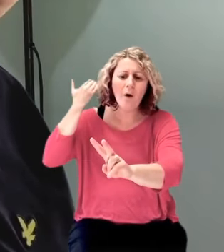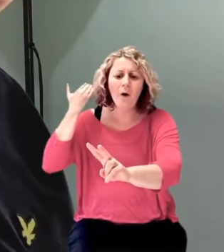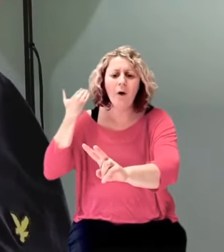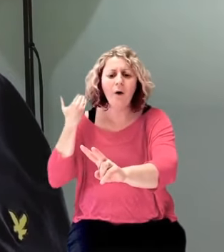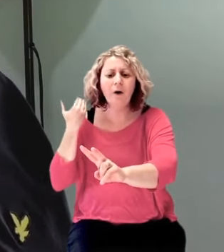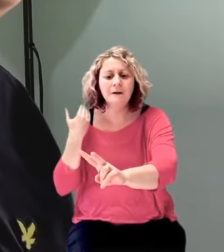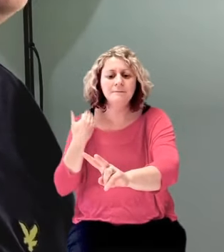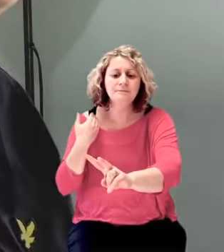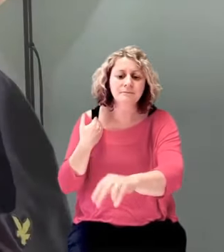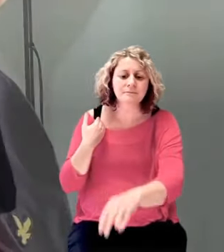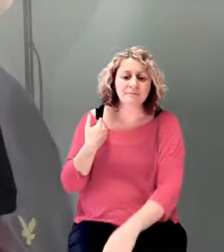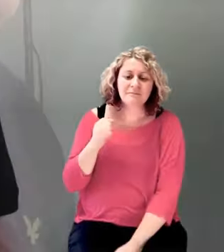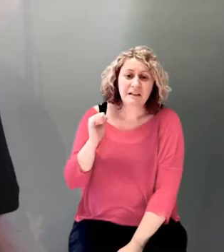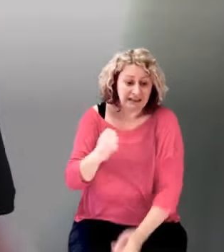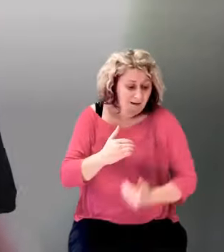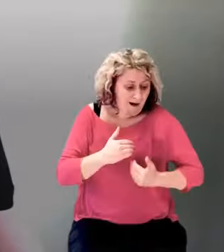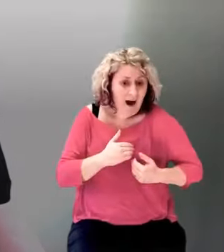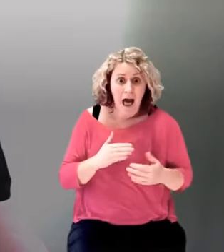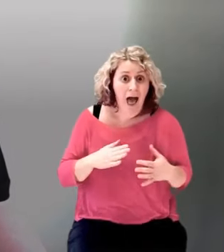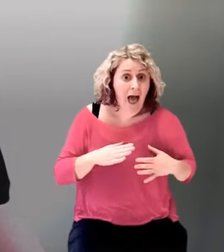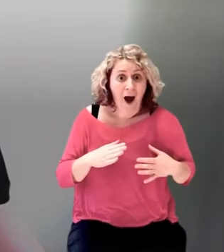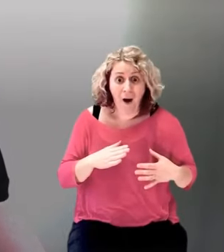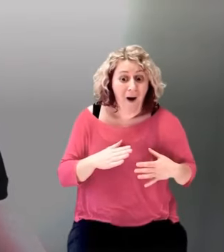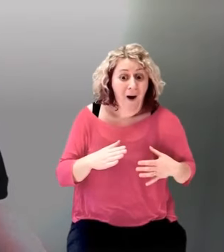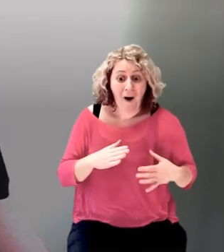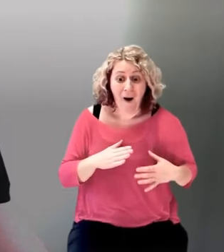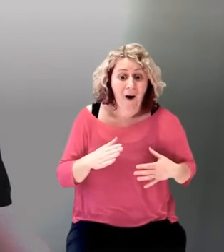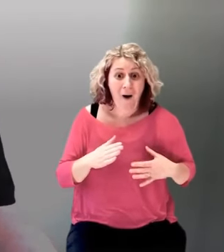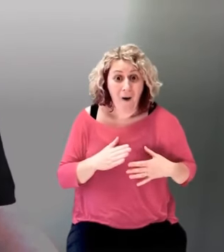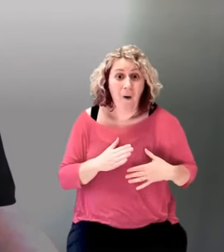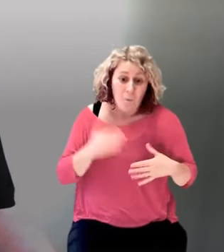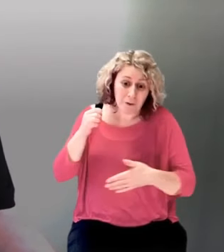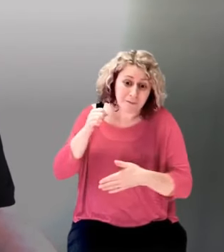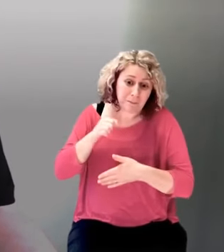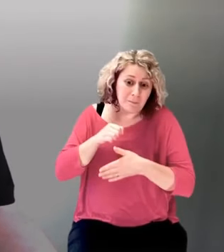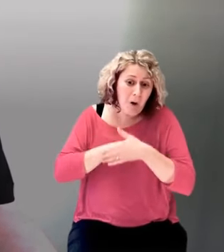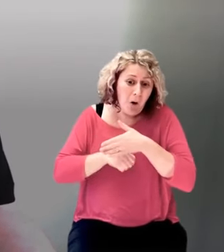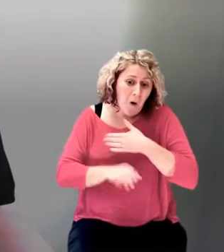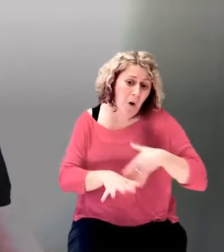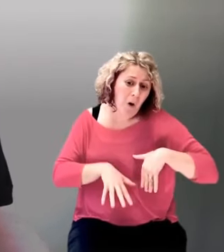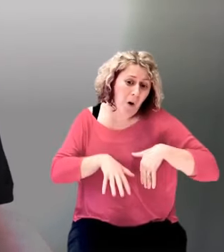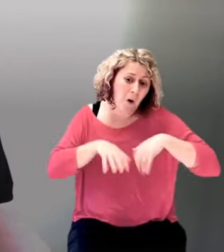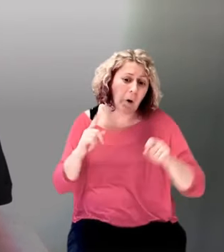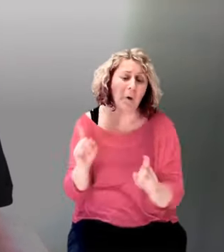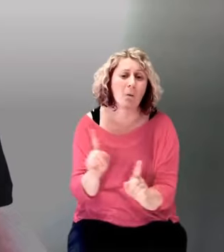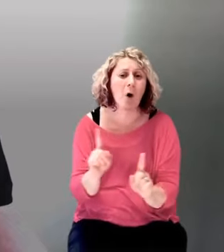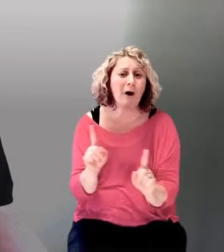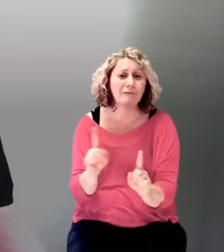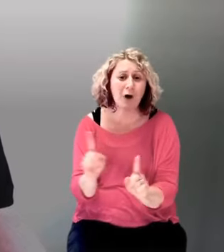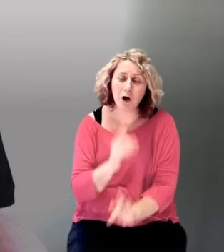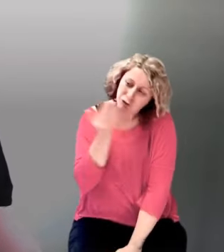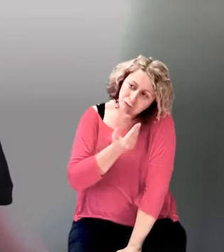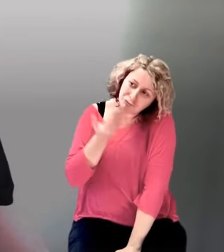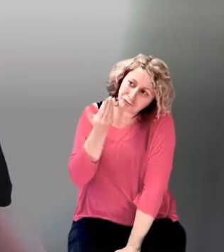unseen before. This restless heart was